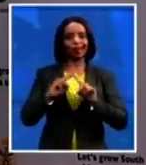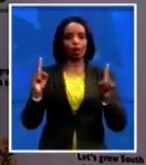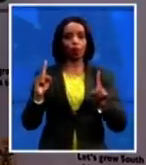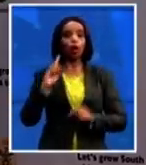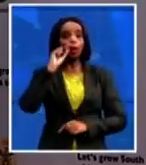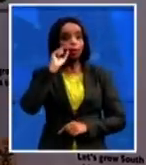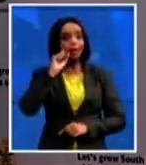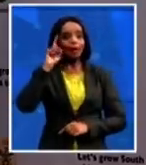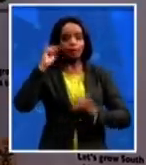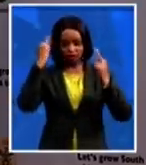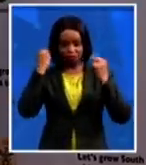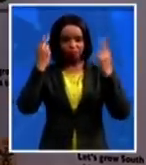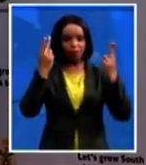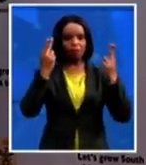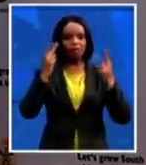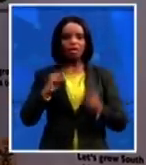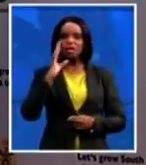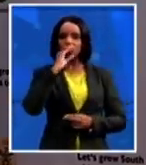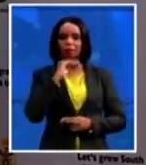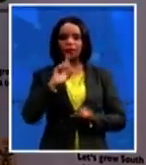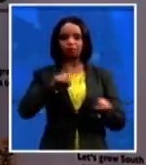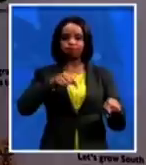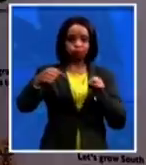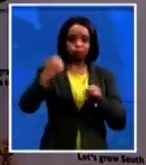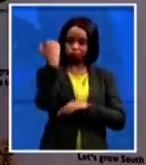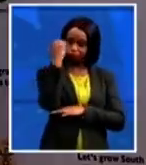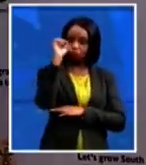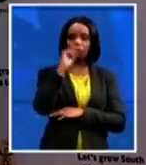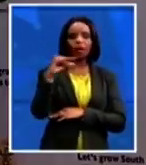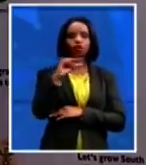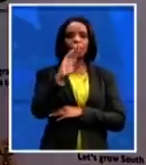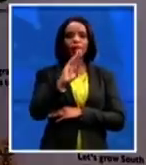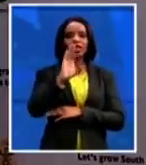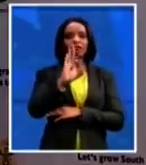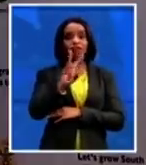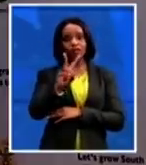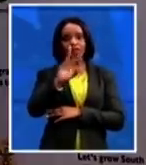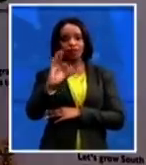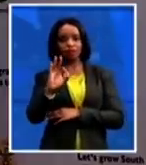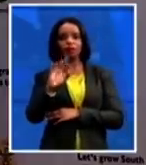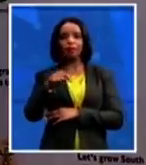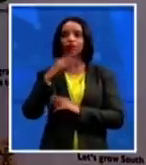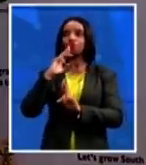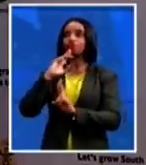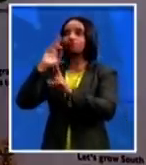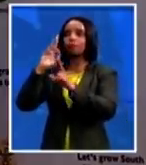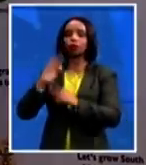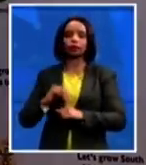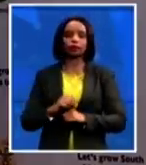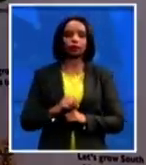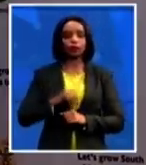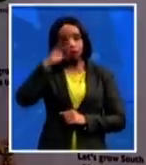it to law enforcement agents. They must also raise awareness and engage in peer